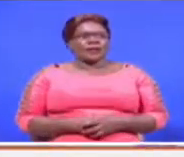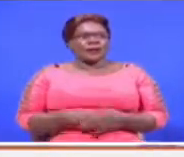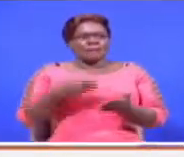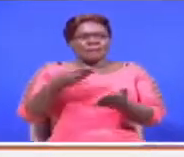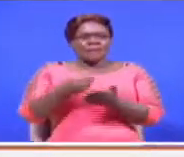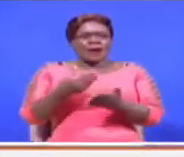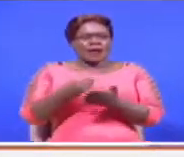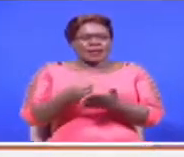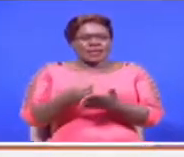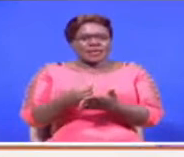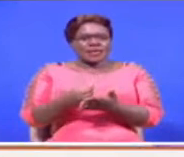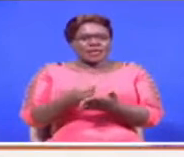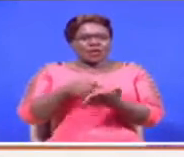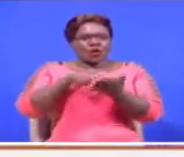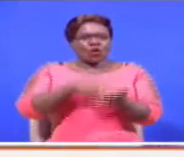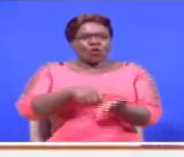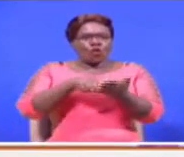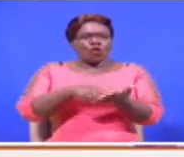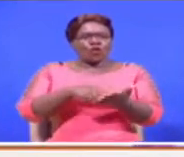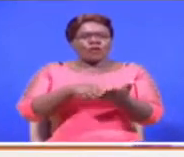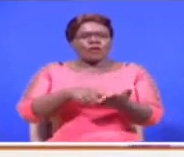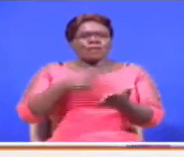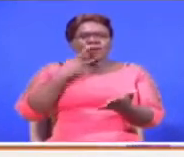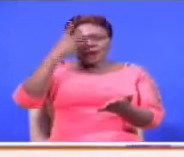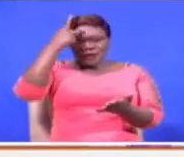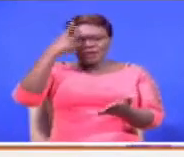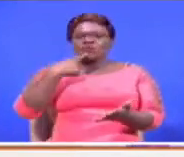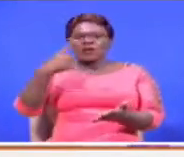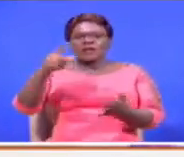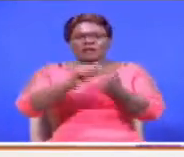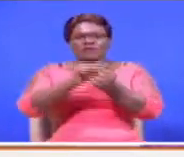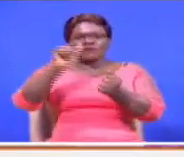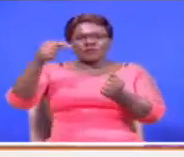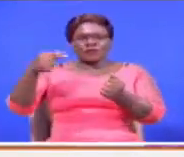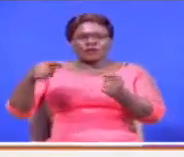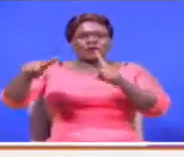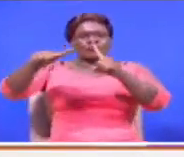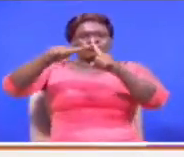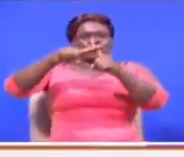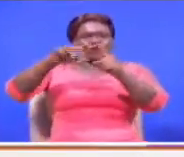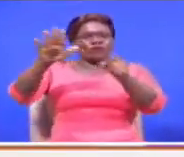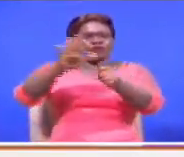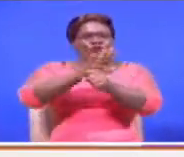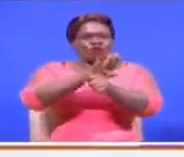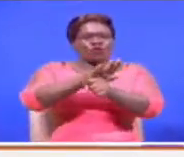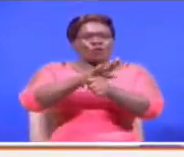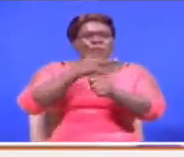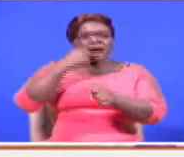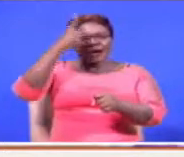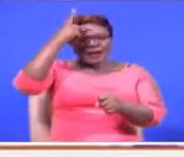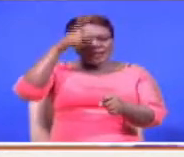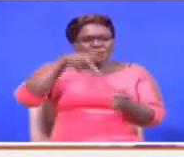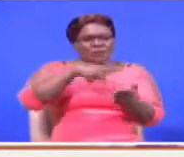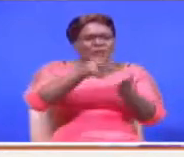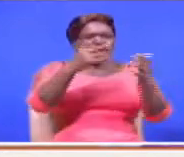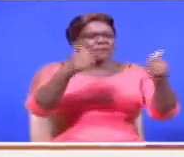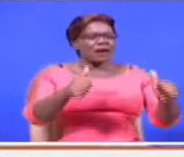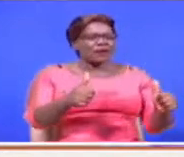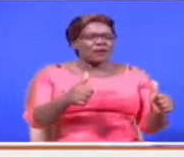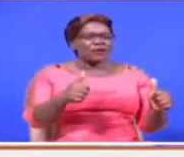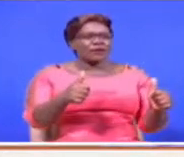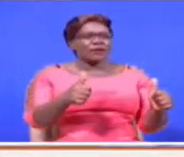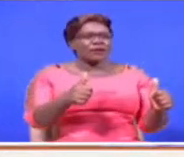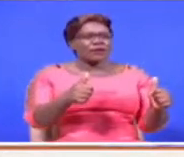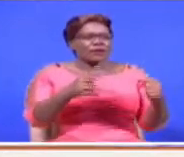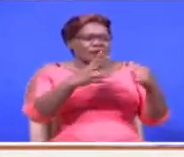owed to the parents is 142 million. The total amount owed by the parents to the program